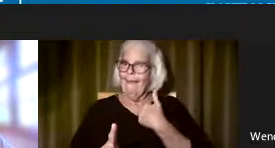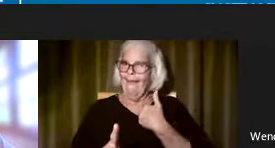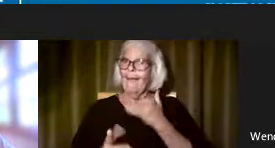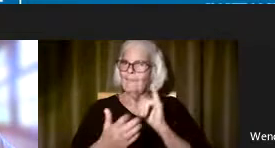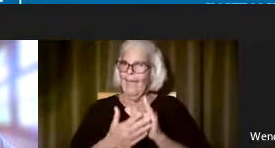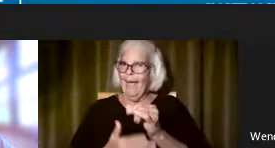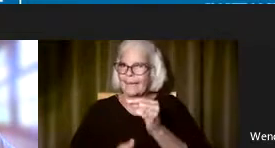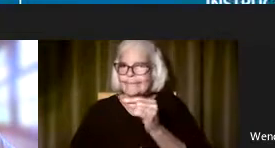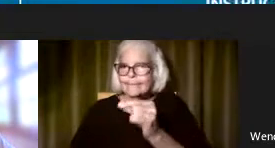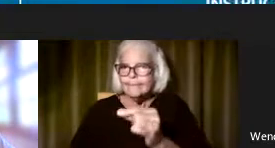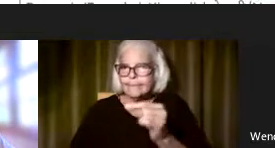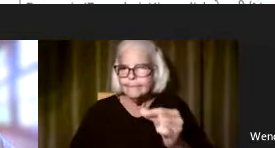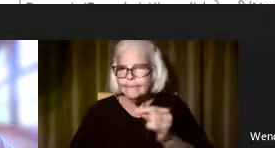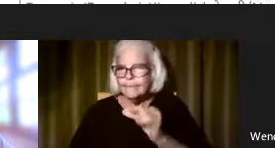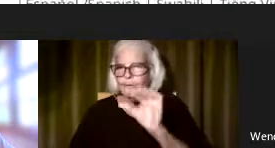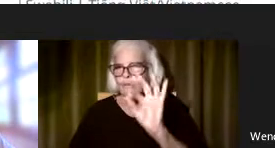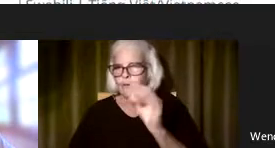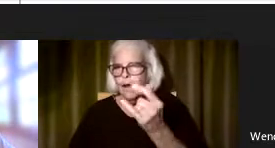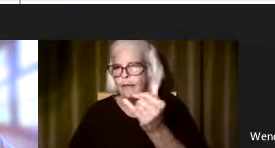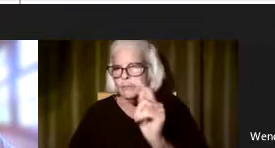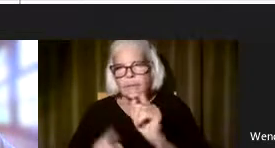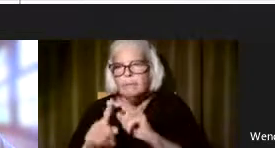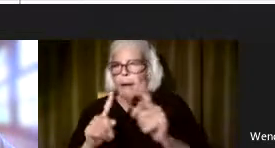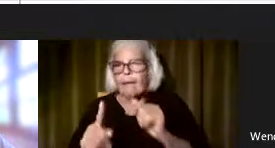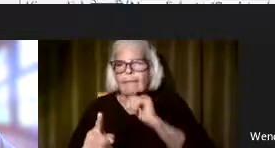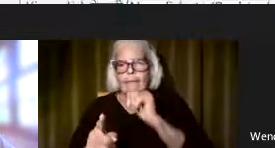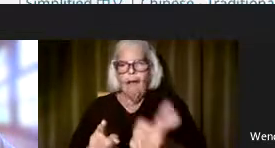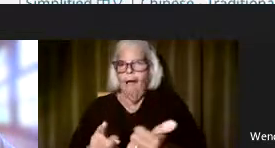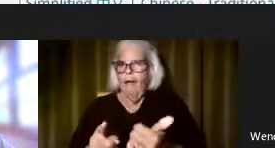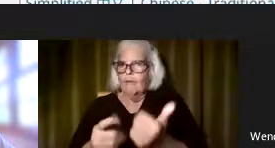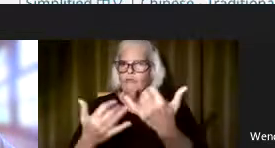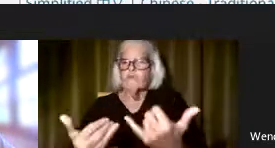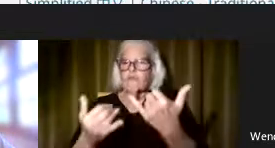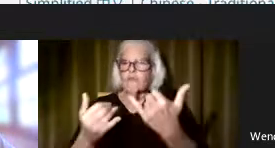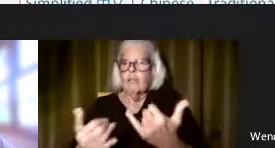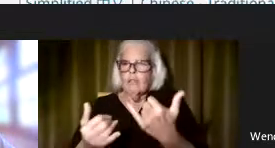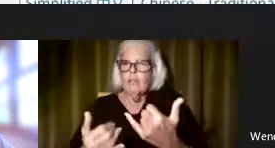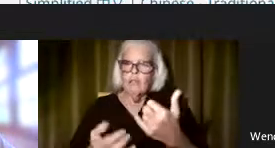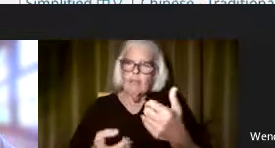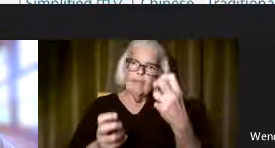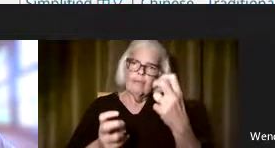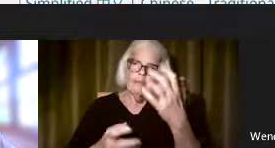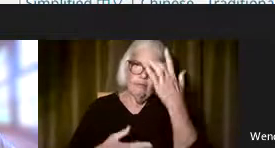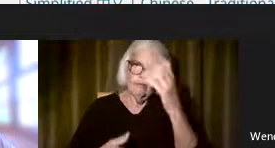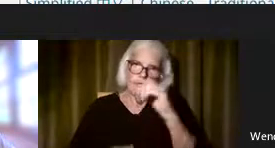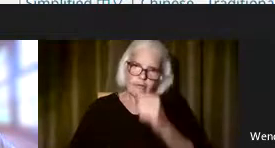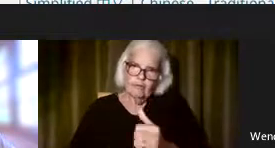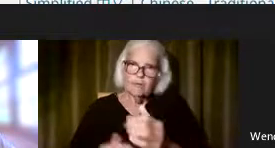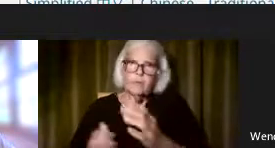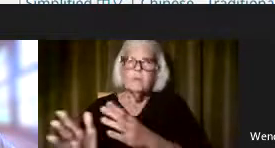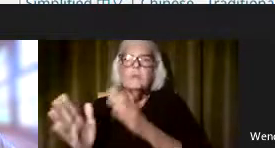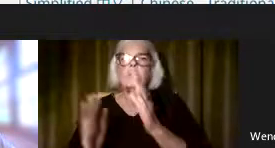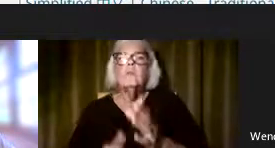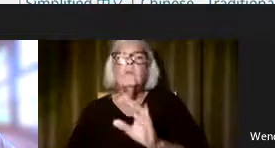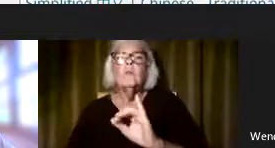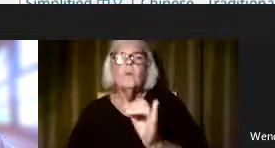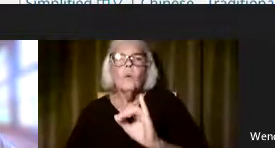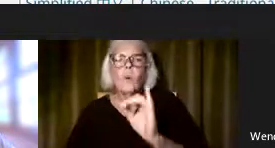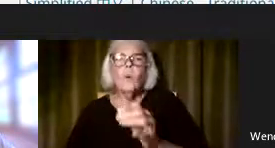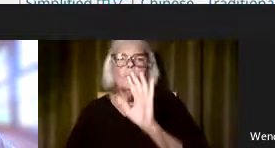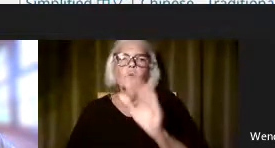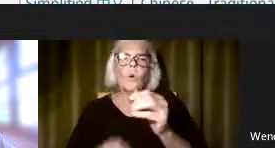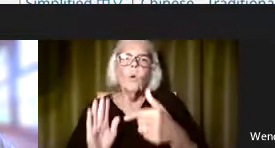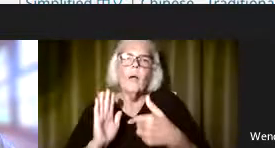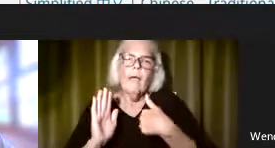these tests. If you do the drop down, we have translations for the tests that we have been distributing here on how to use each of the